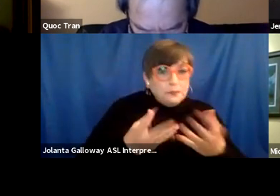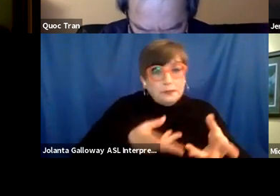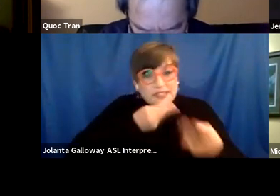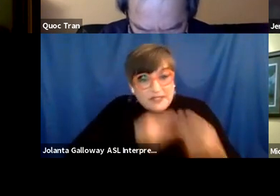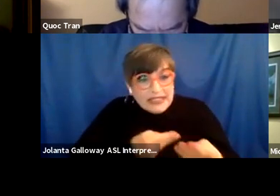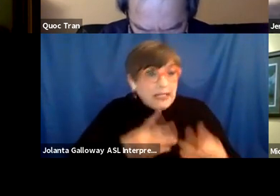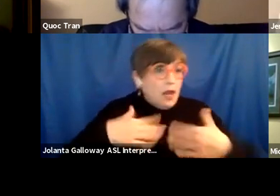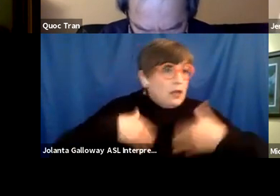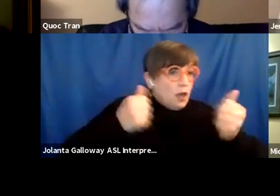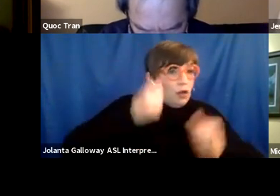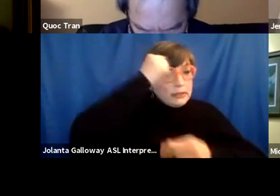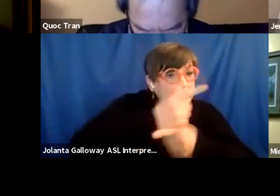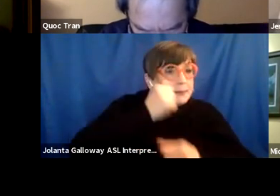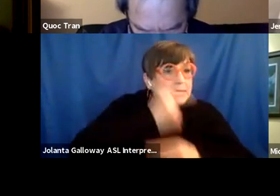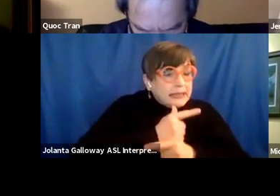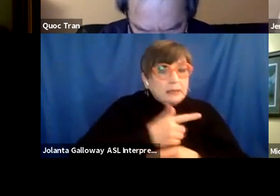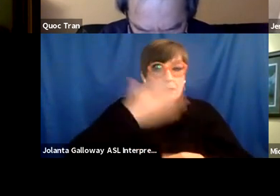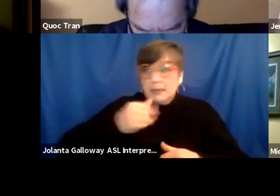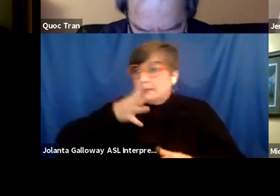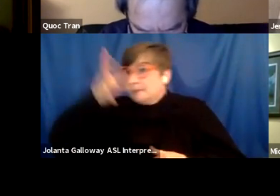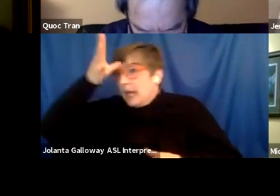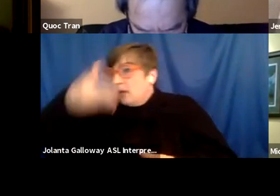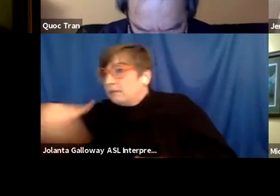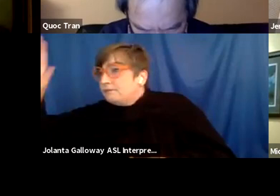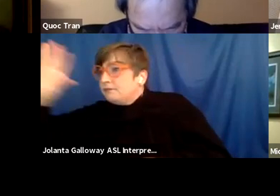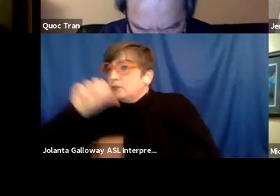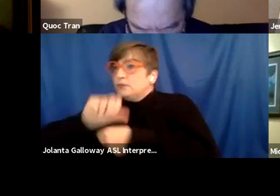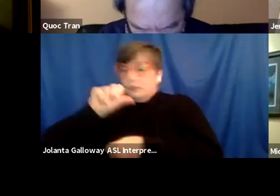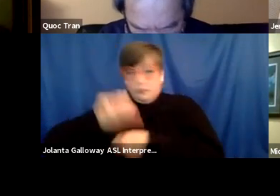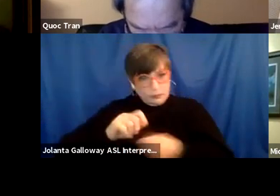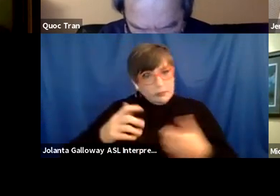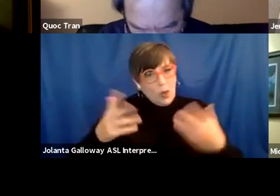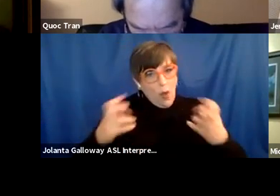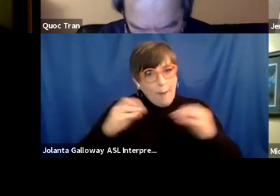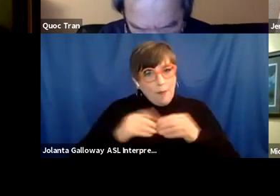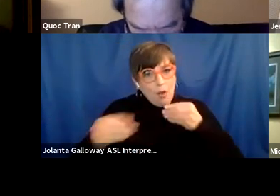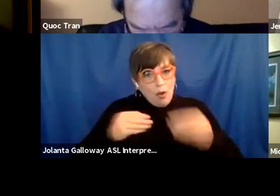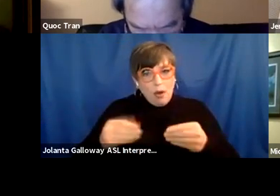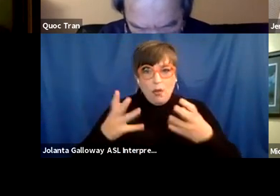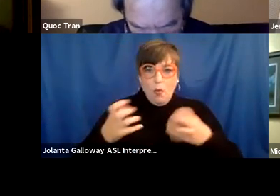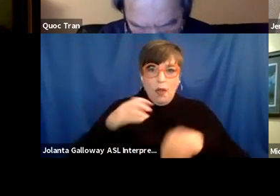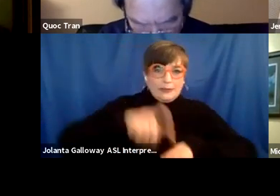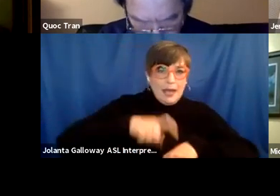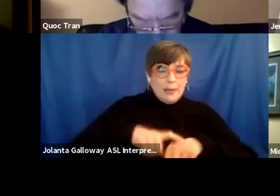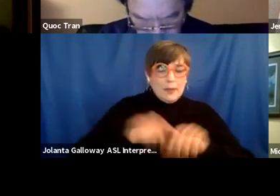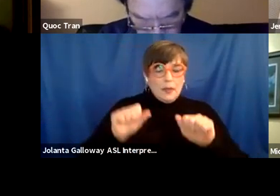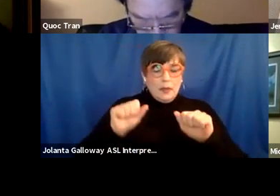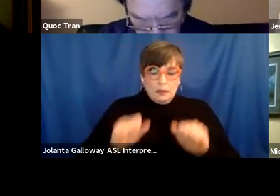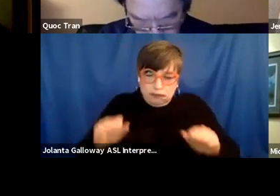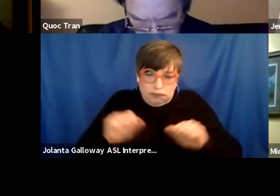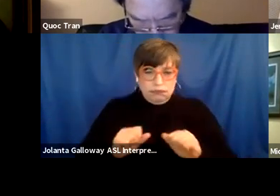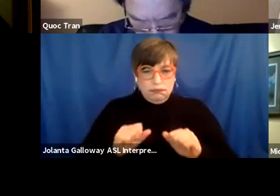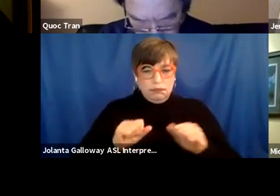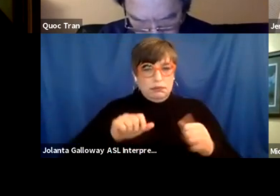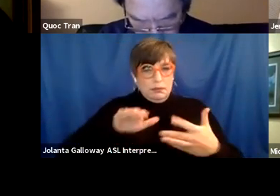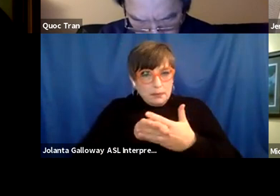sibling because the parent is working, that there's time built in for them to have flexible scheduling